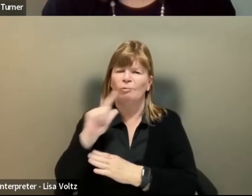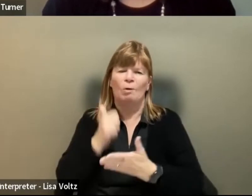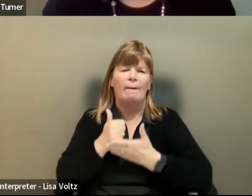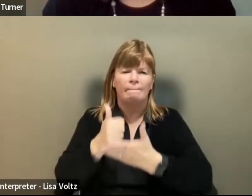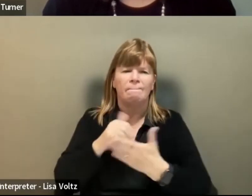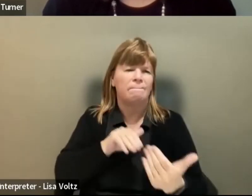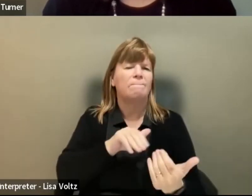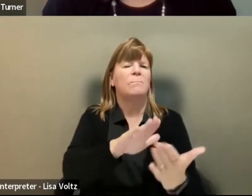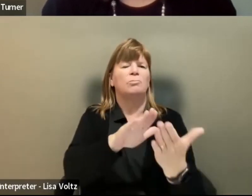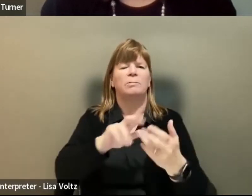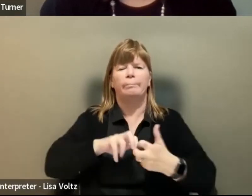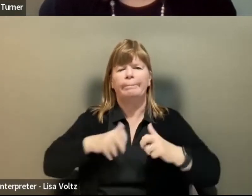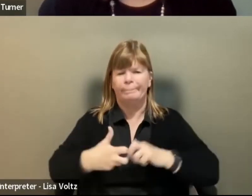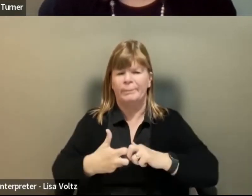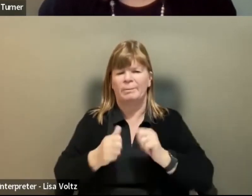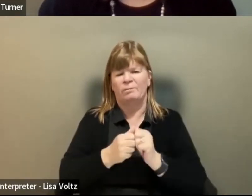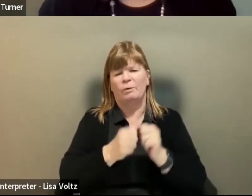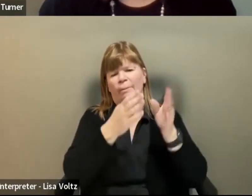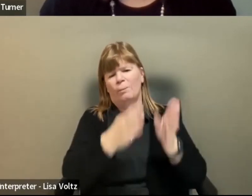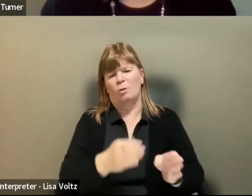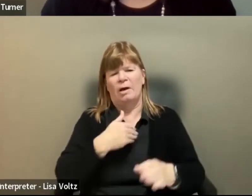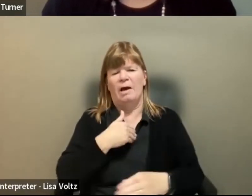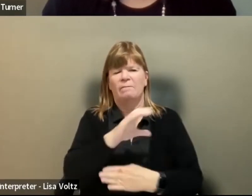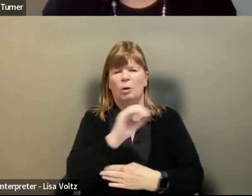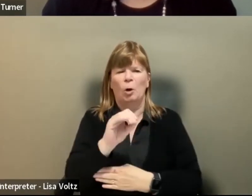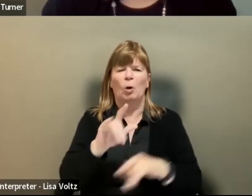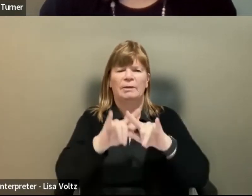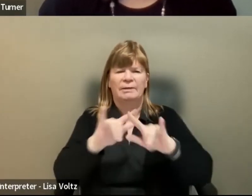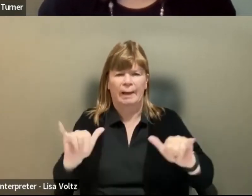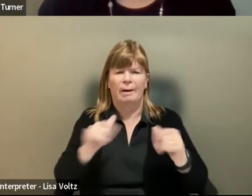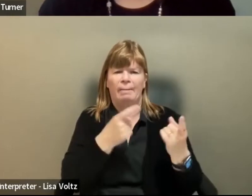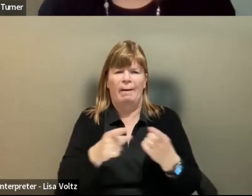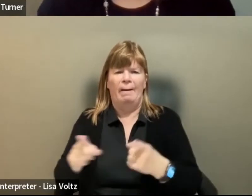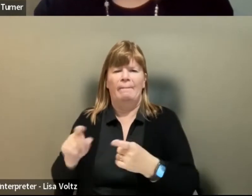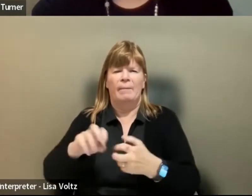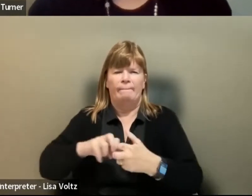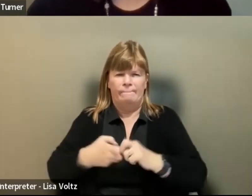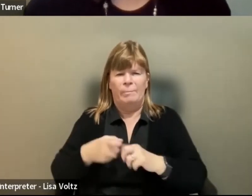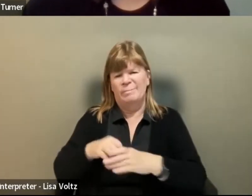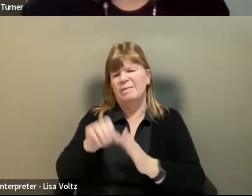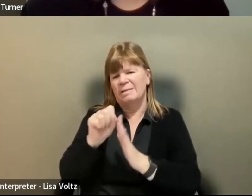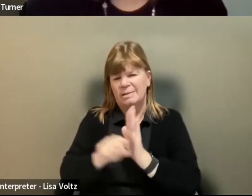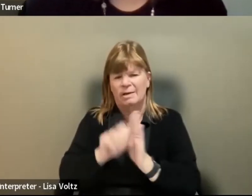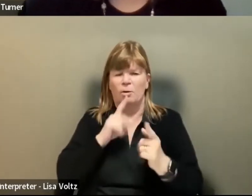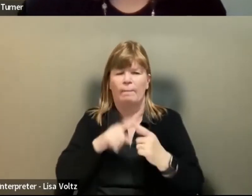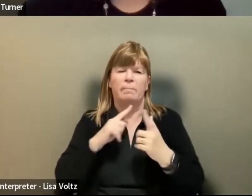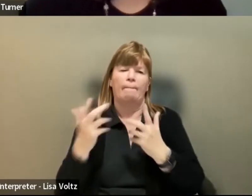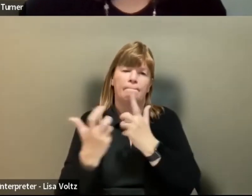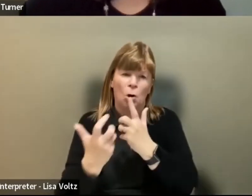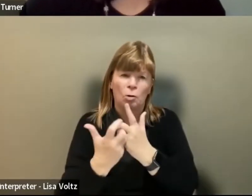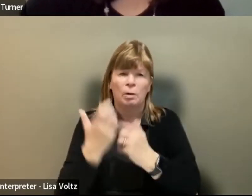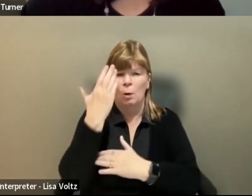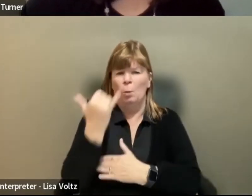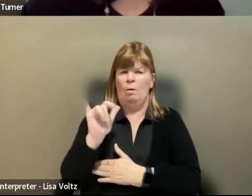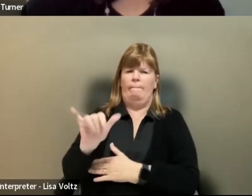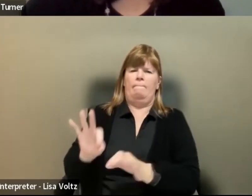address issues for individuals with co-occurring issues in your state. It will talk about partnering, why it's